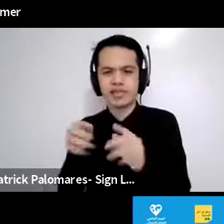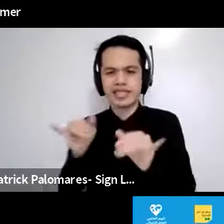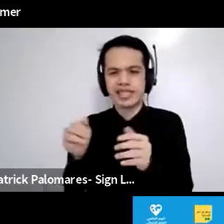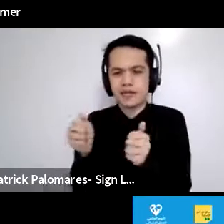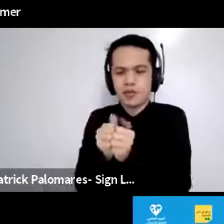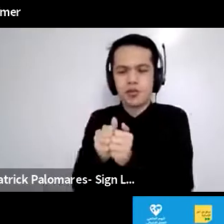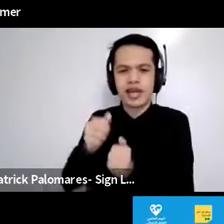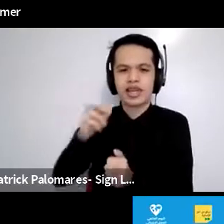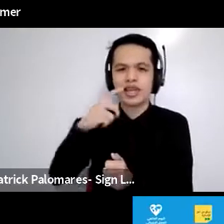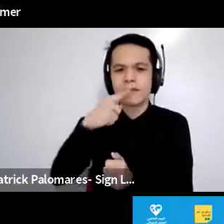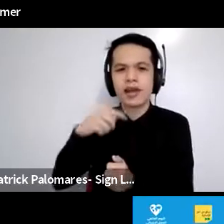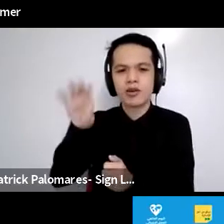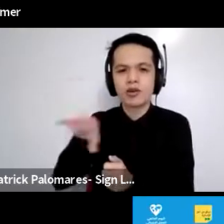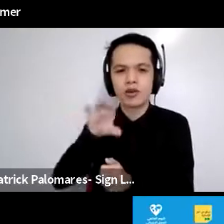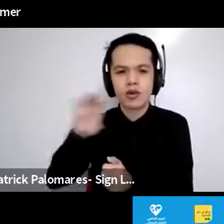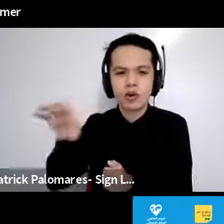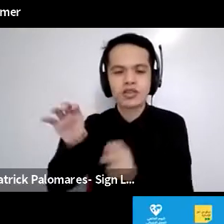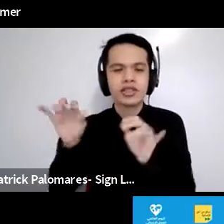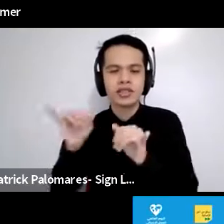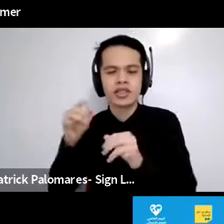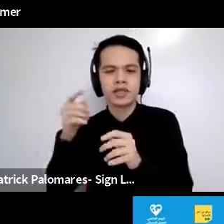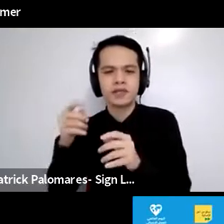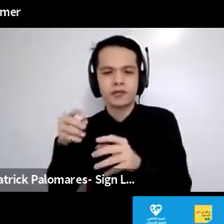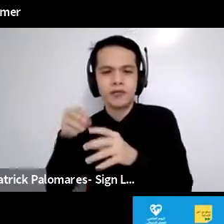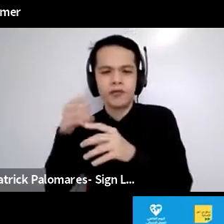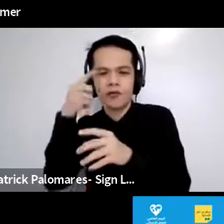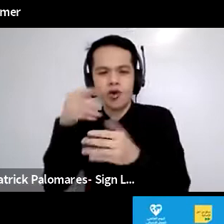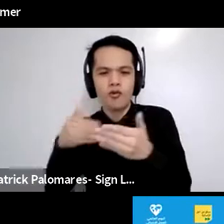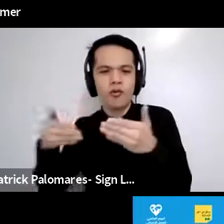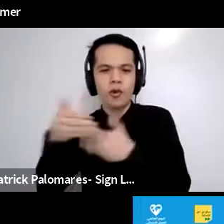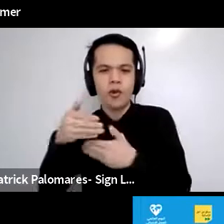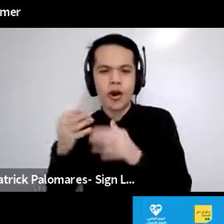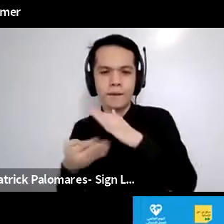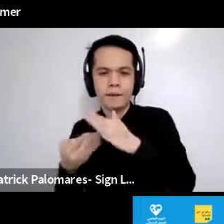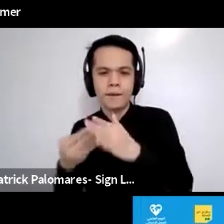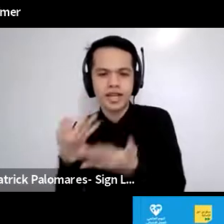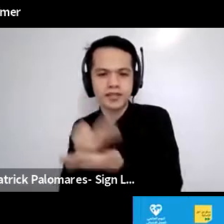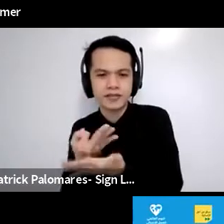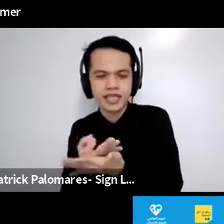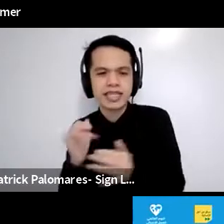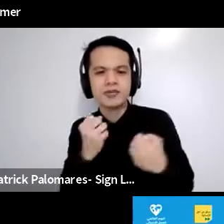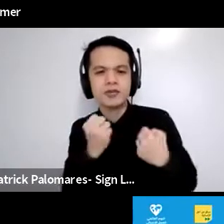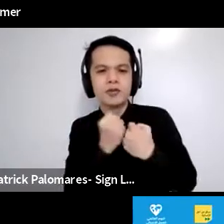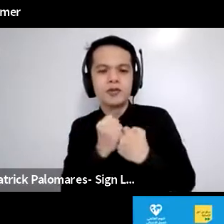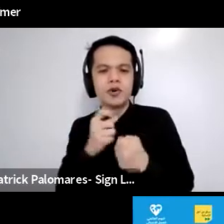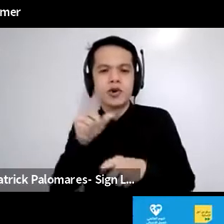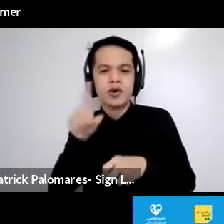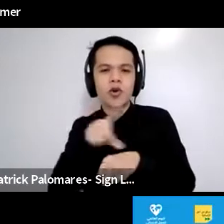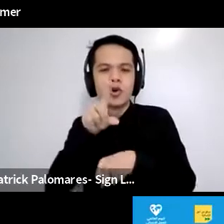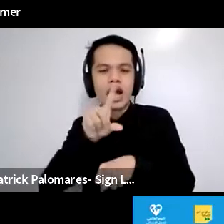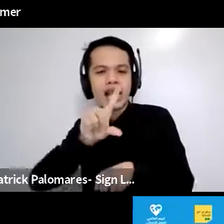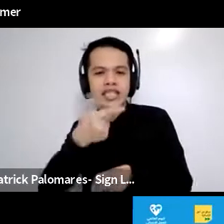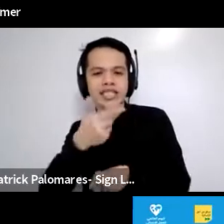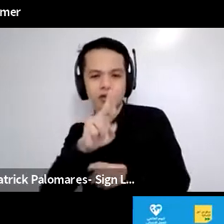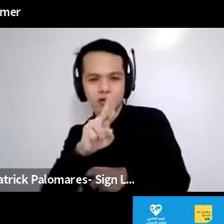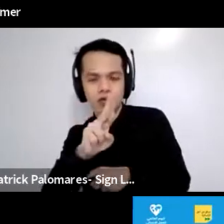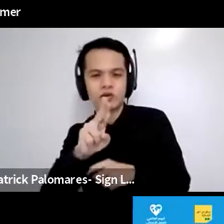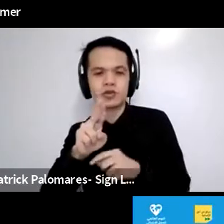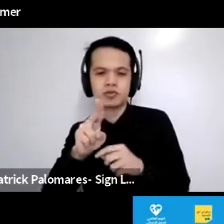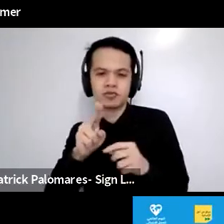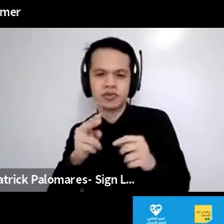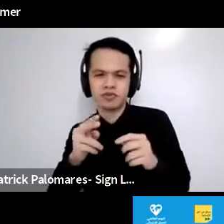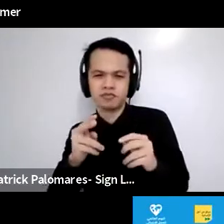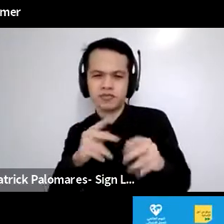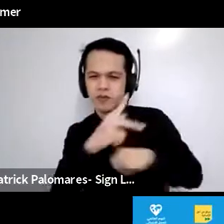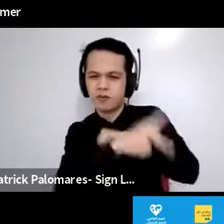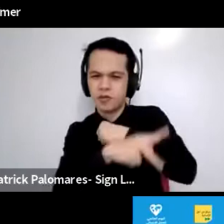implemented forecast-based financing. And we've supported 10 local government units, at the provincial level, in